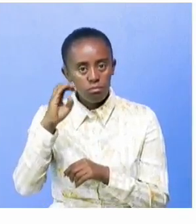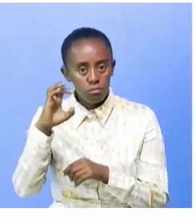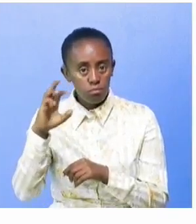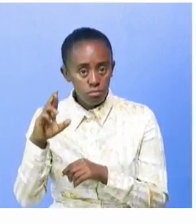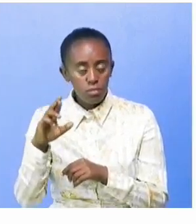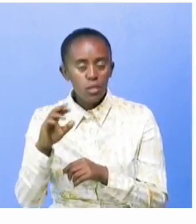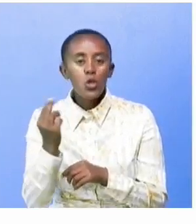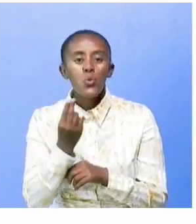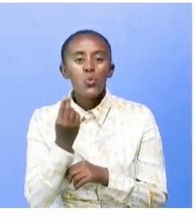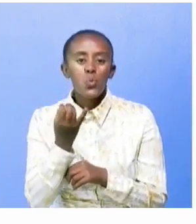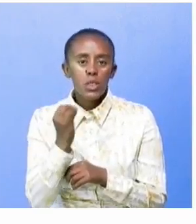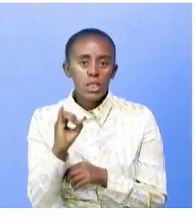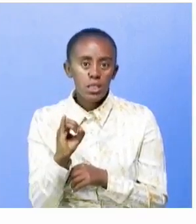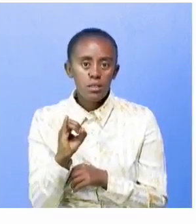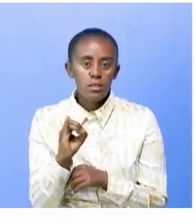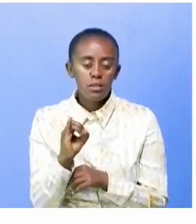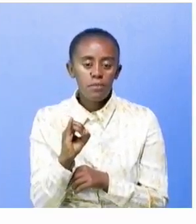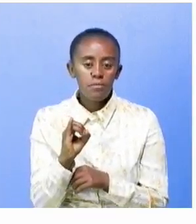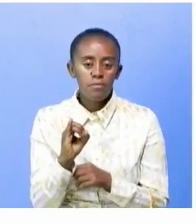using